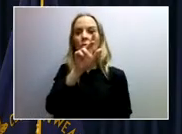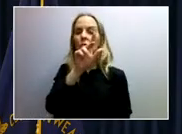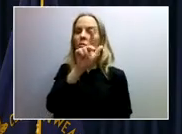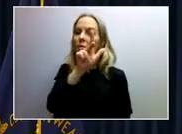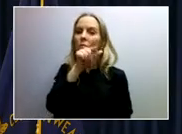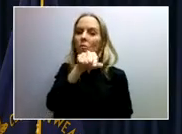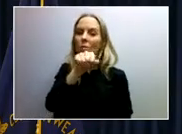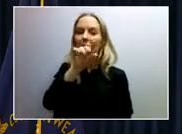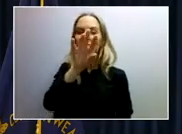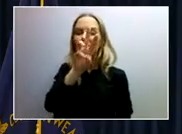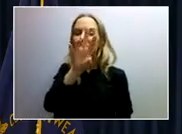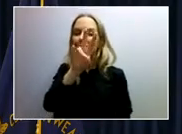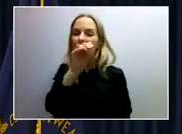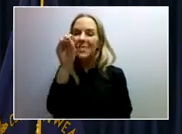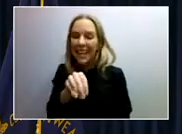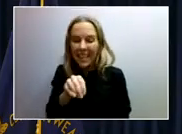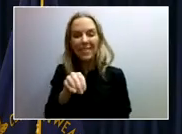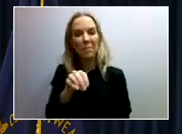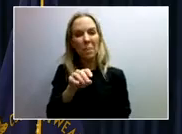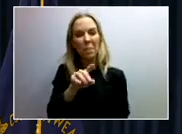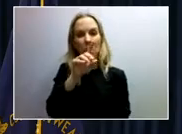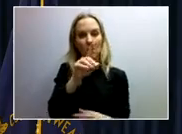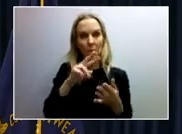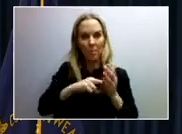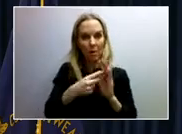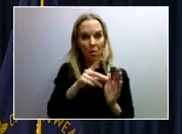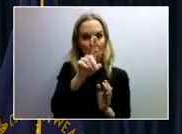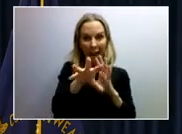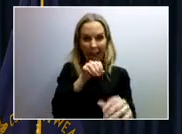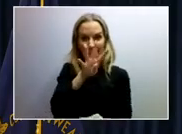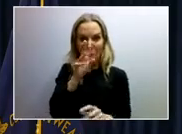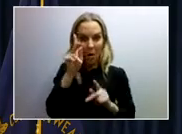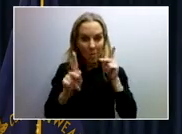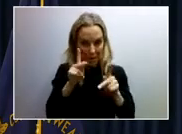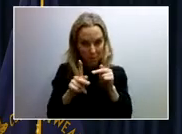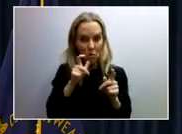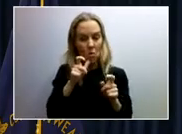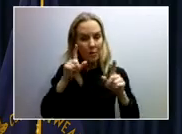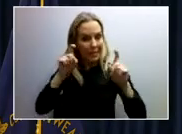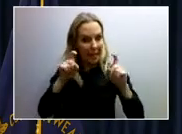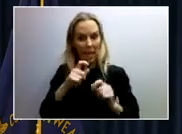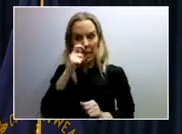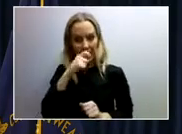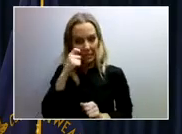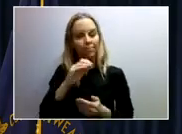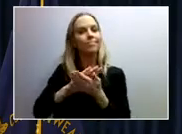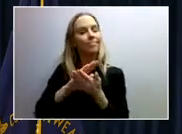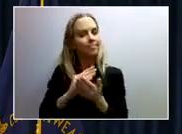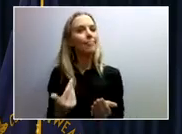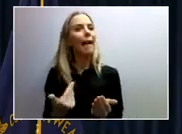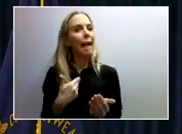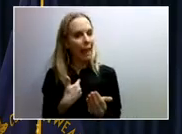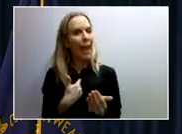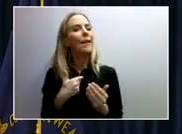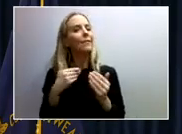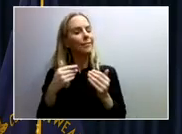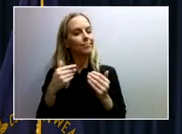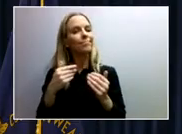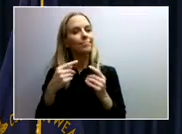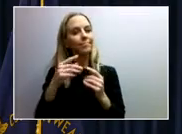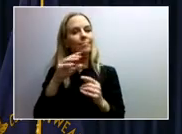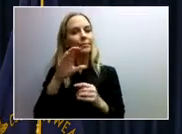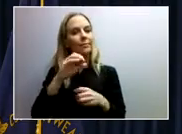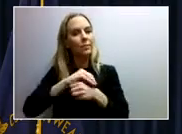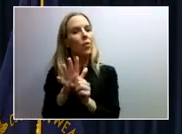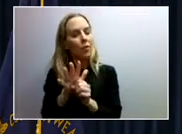23.67%. Nearly 1 in 4 people being tested are coming up positive. So this week we will surpass last